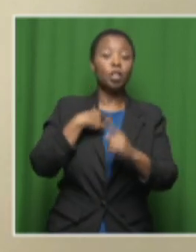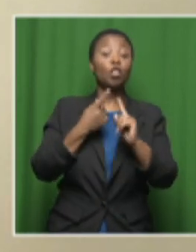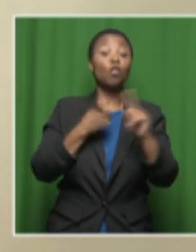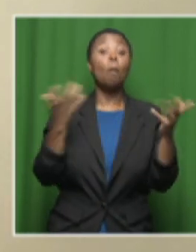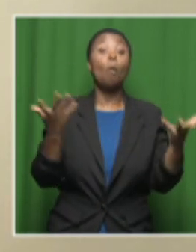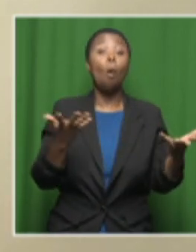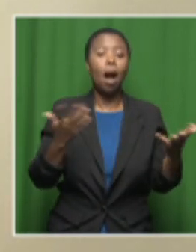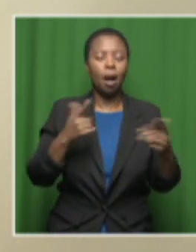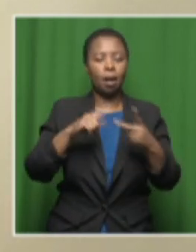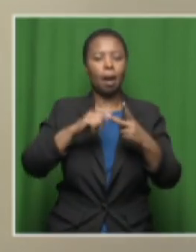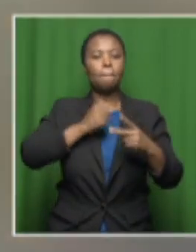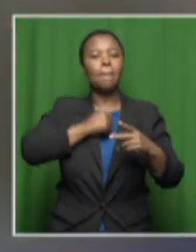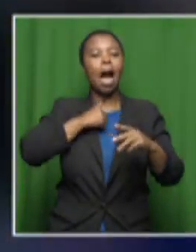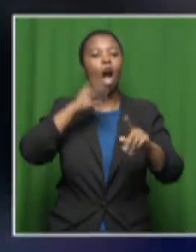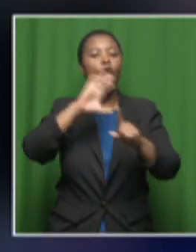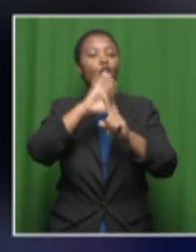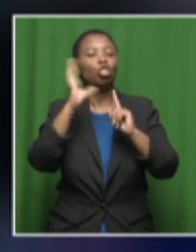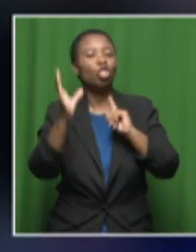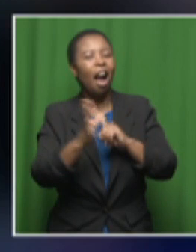culture,